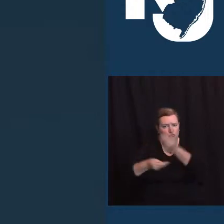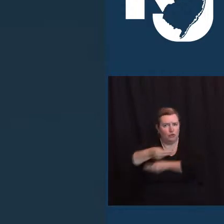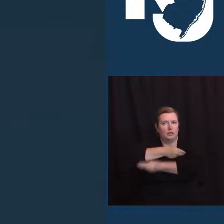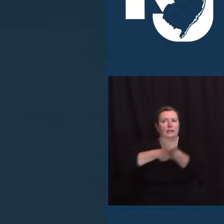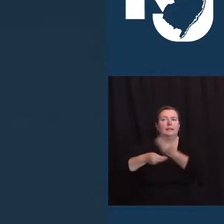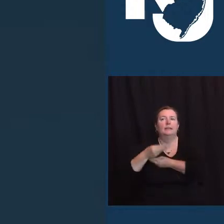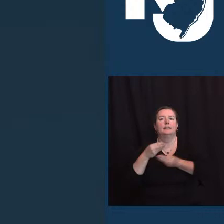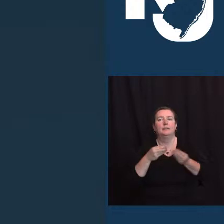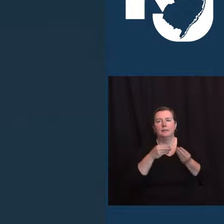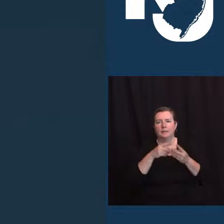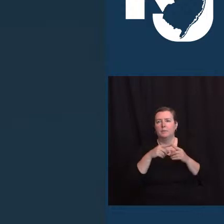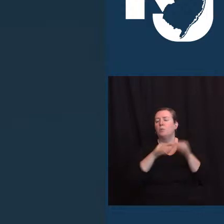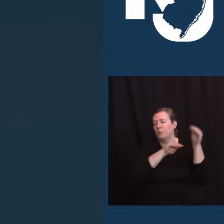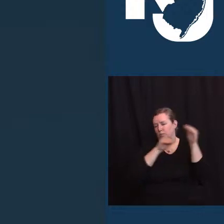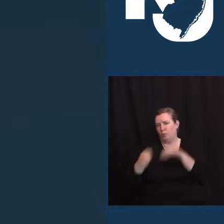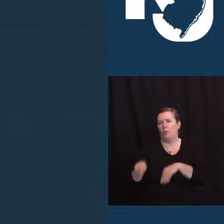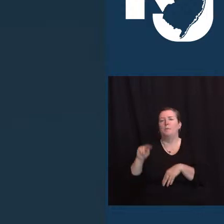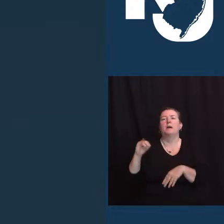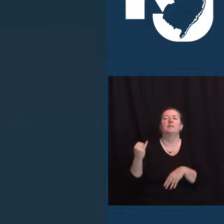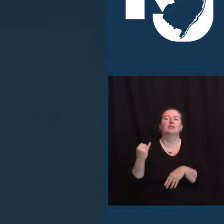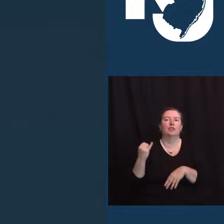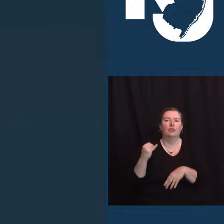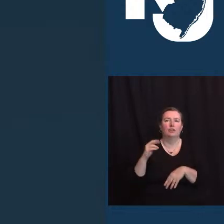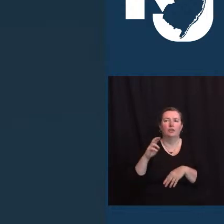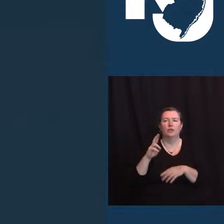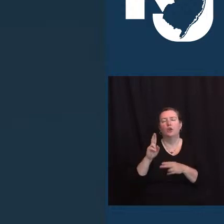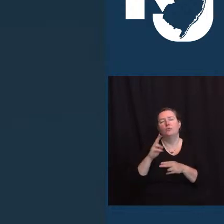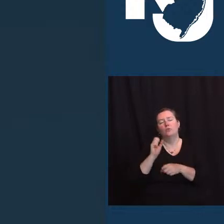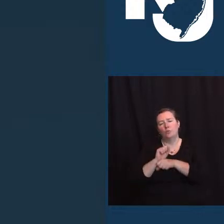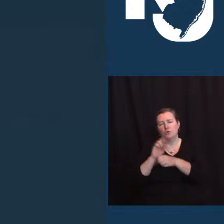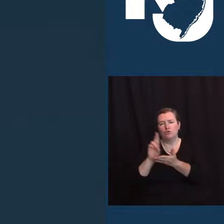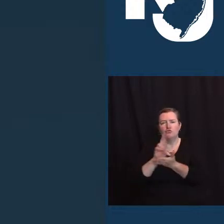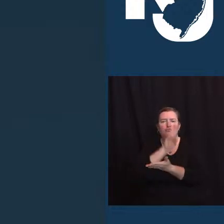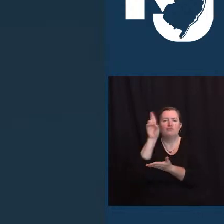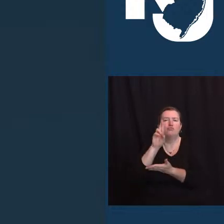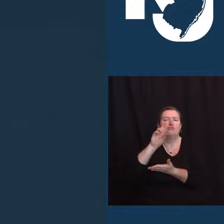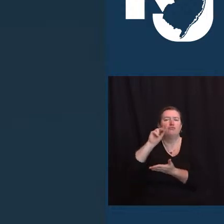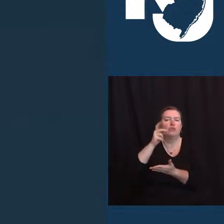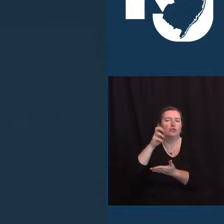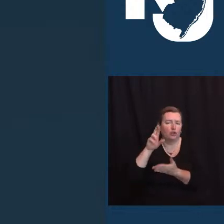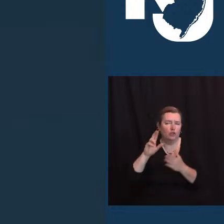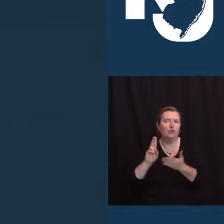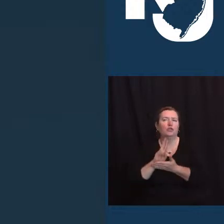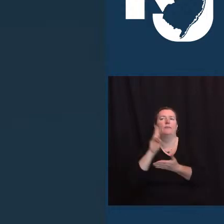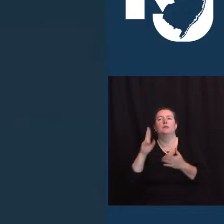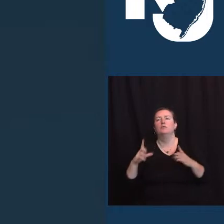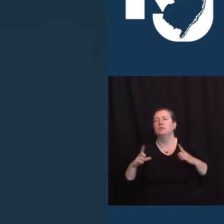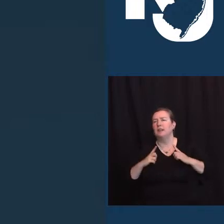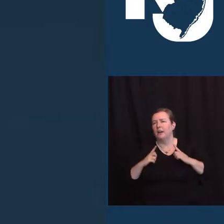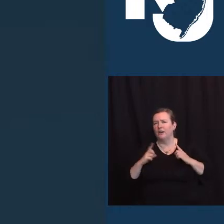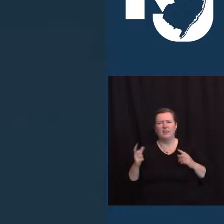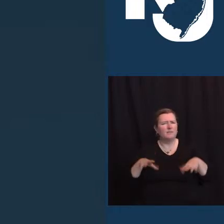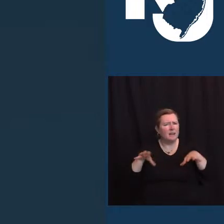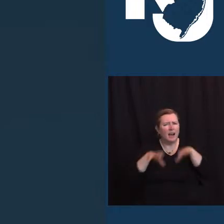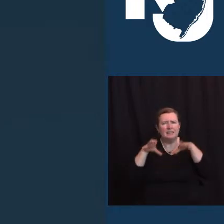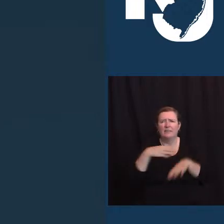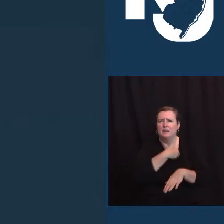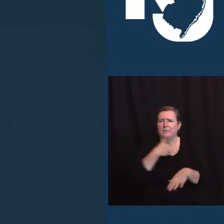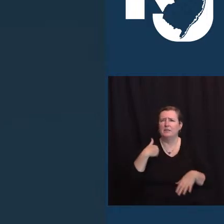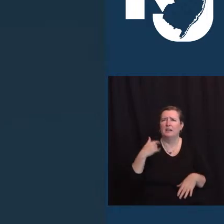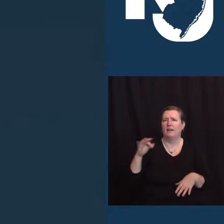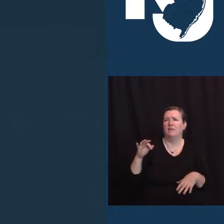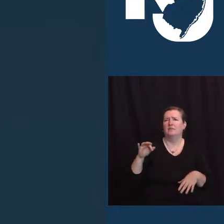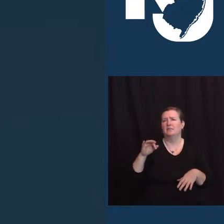for many years at Rutgers University. And after her retirement from RU, she was an active member of the Silver Knights,